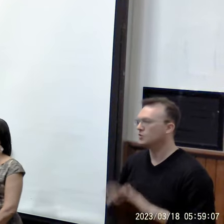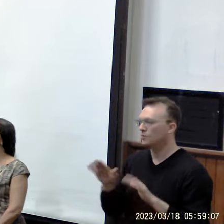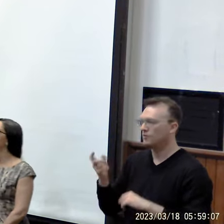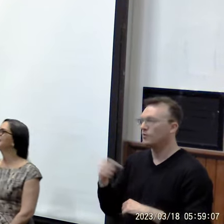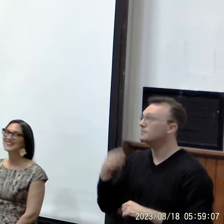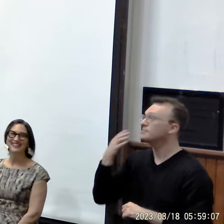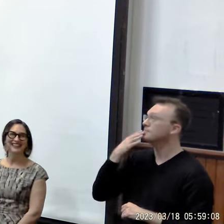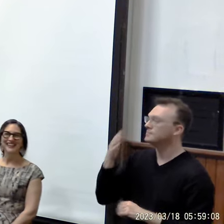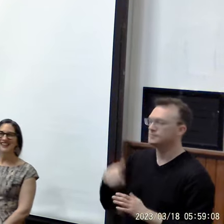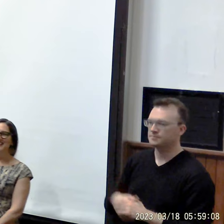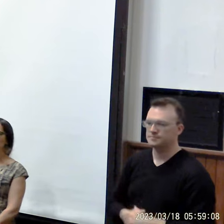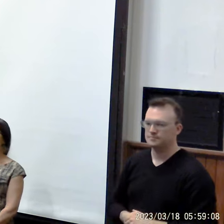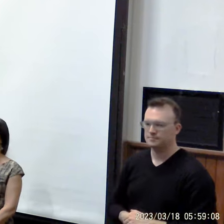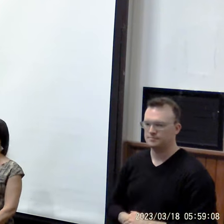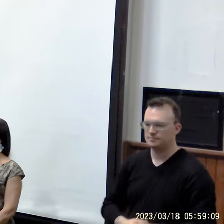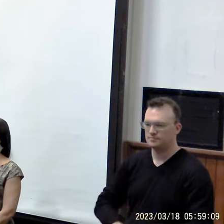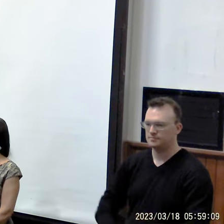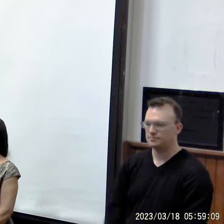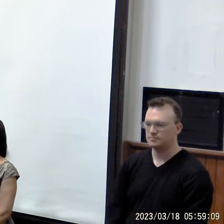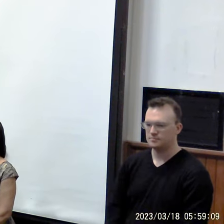Thank you.